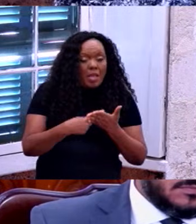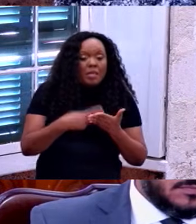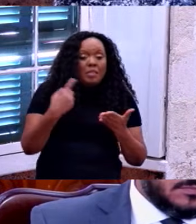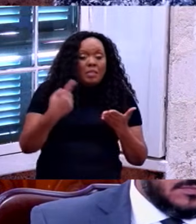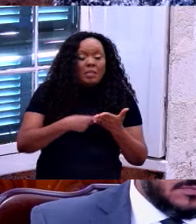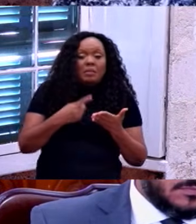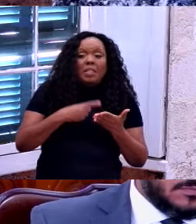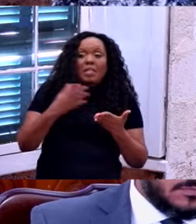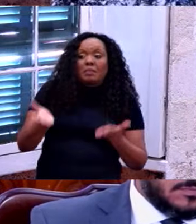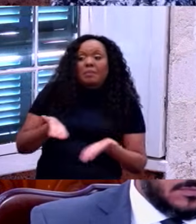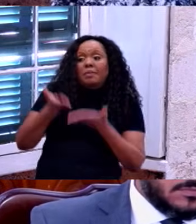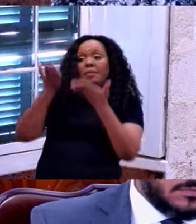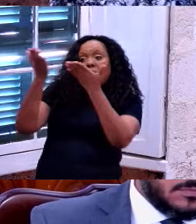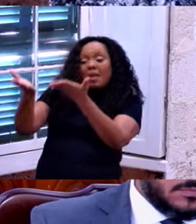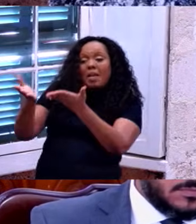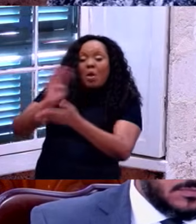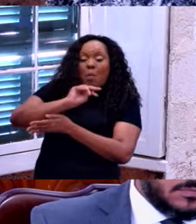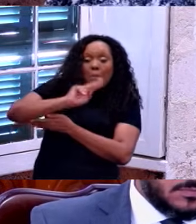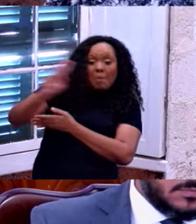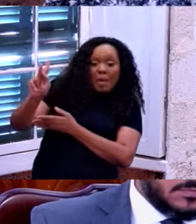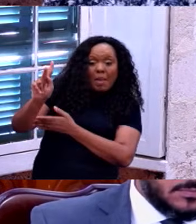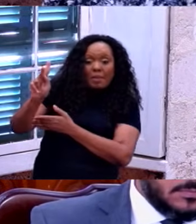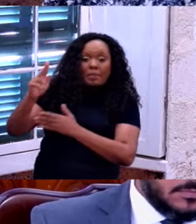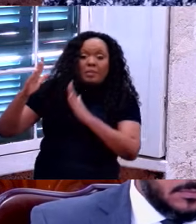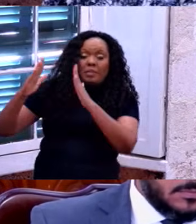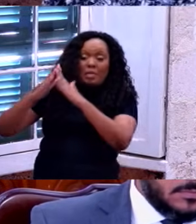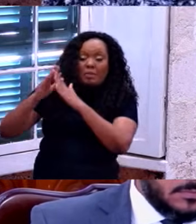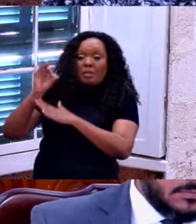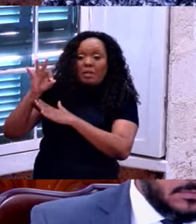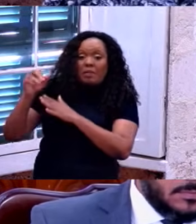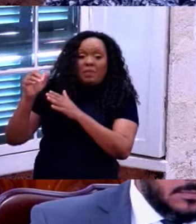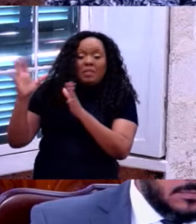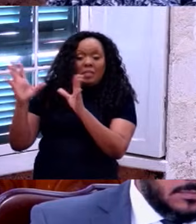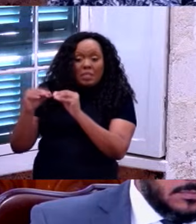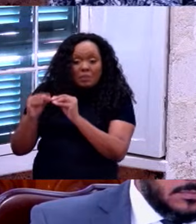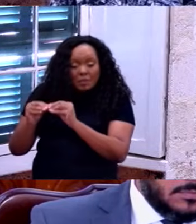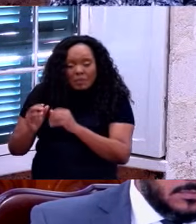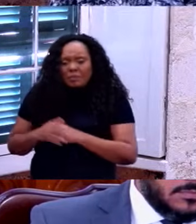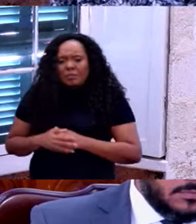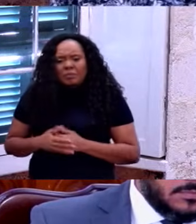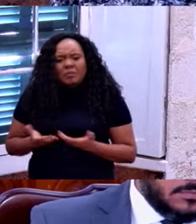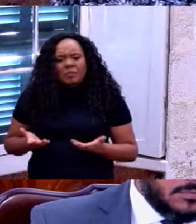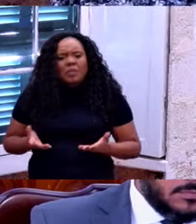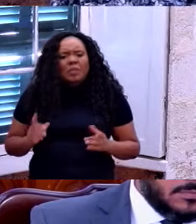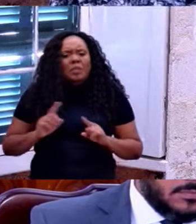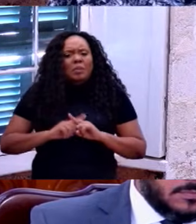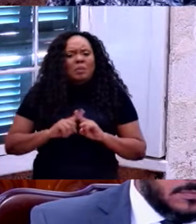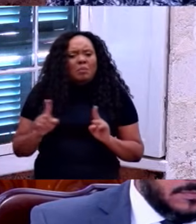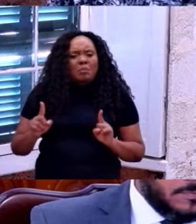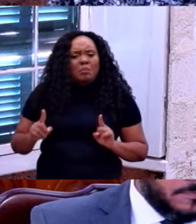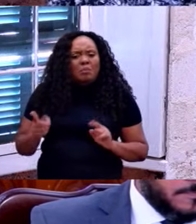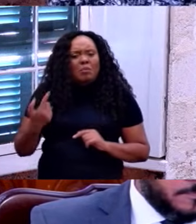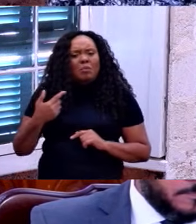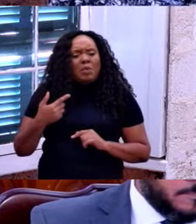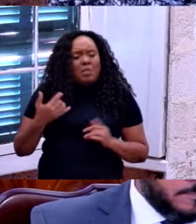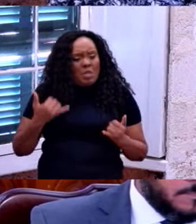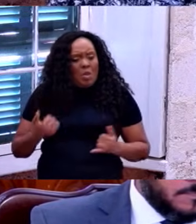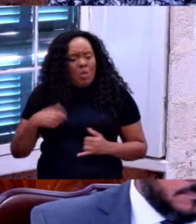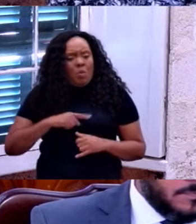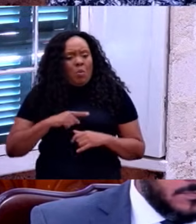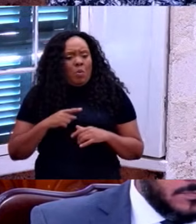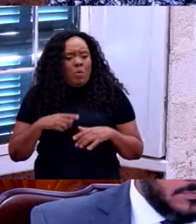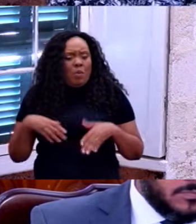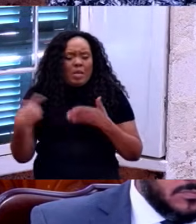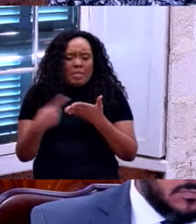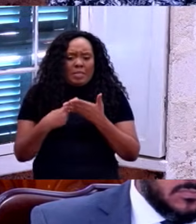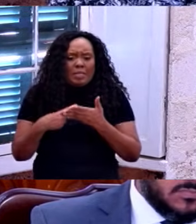And therefore, you cannot continue. And here's the thing. You are dealing with amendments. So let's deal